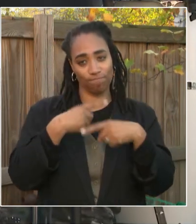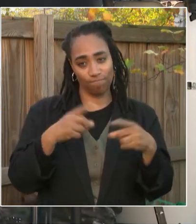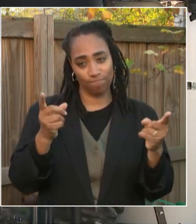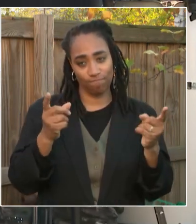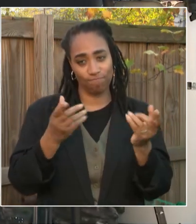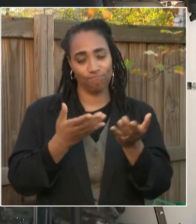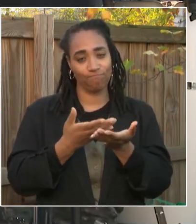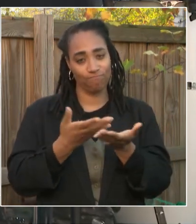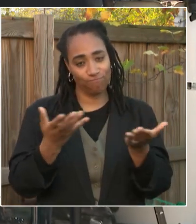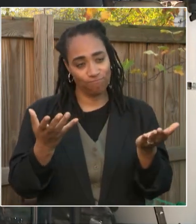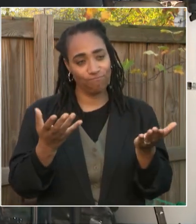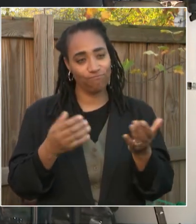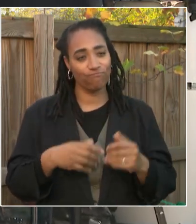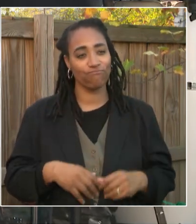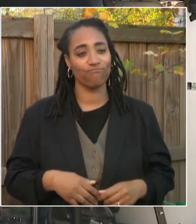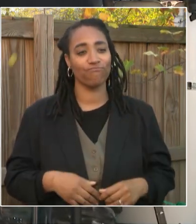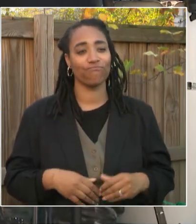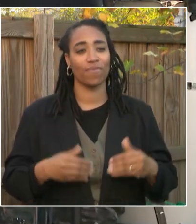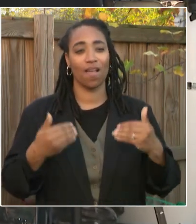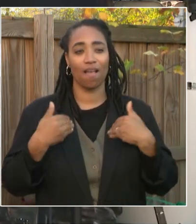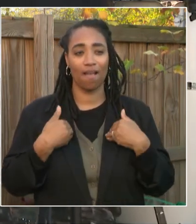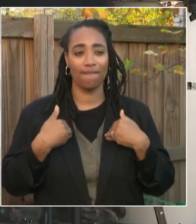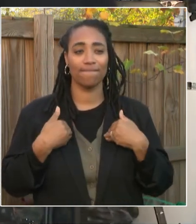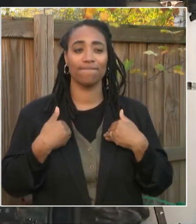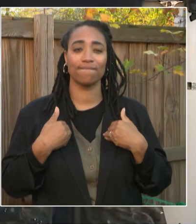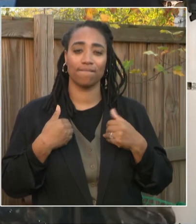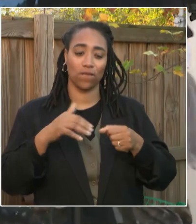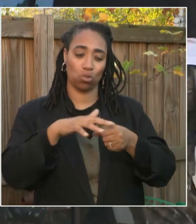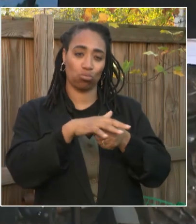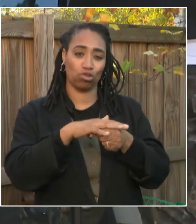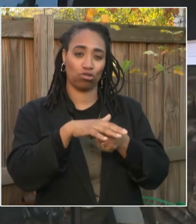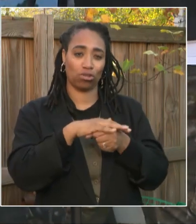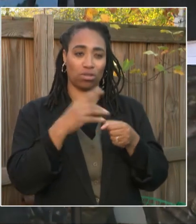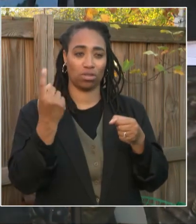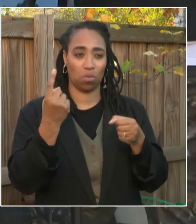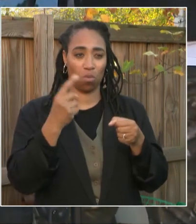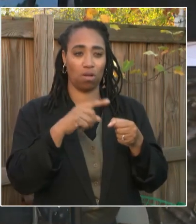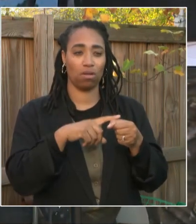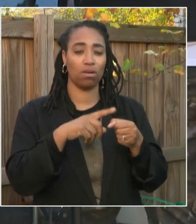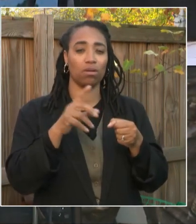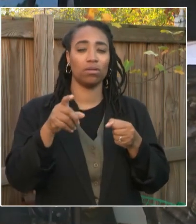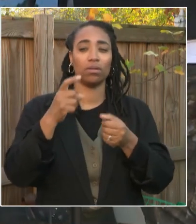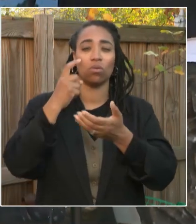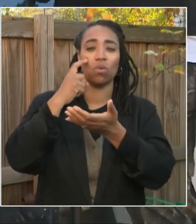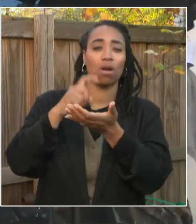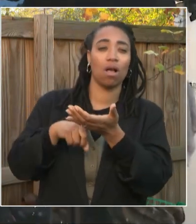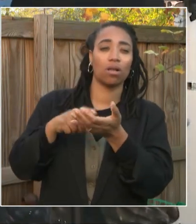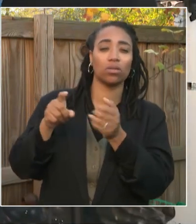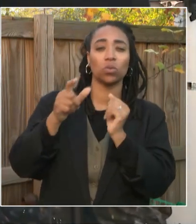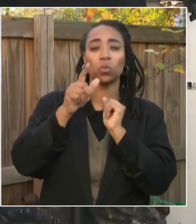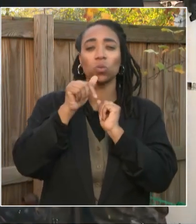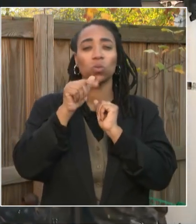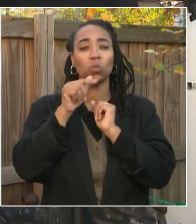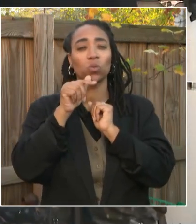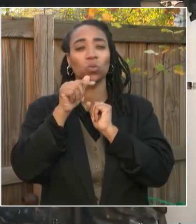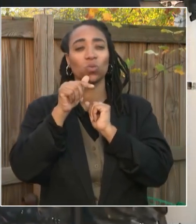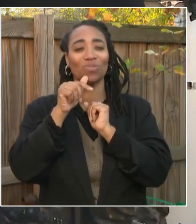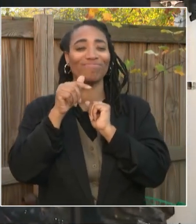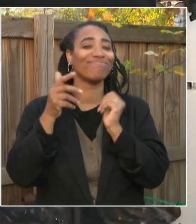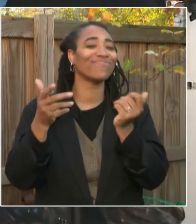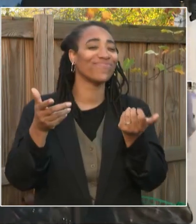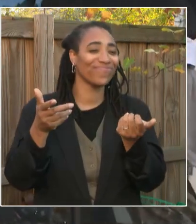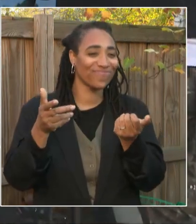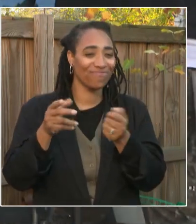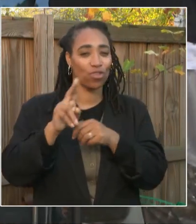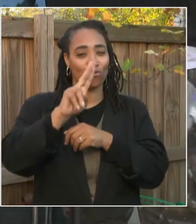I would not want us to go through and not acknowledge her presence. I need you to put your hands together for our U.S. Representative Delegate Eleanor